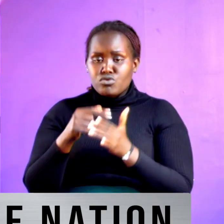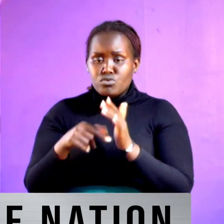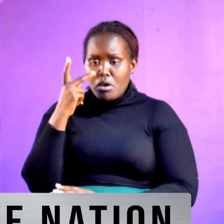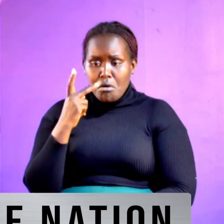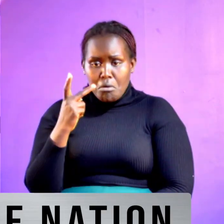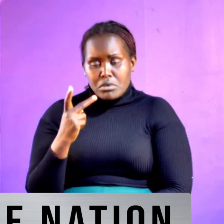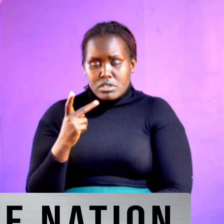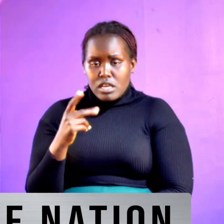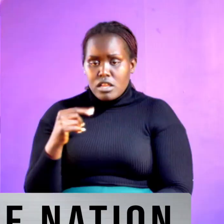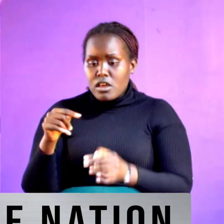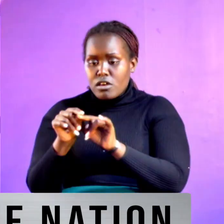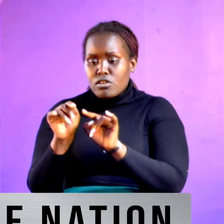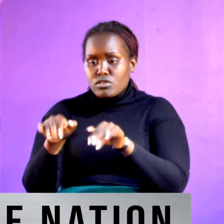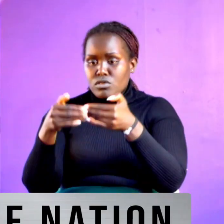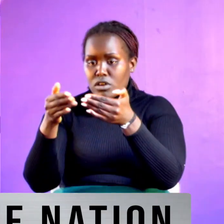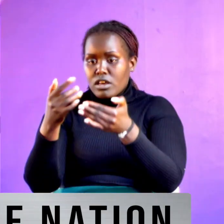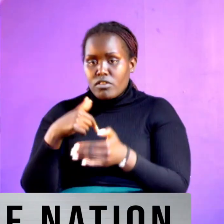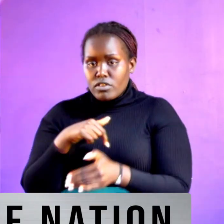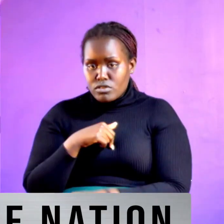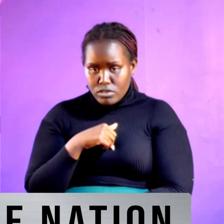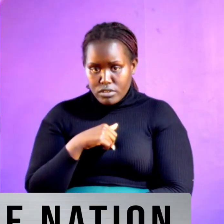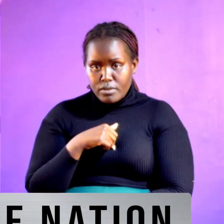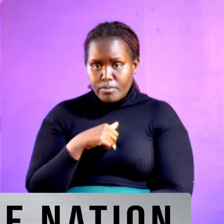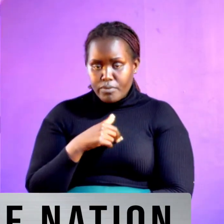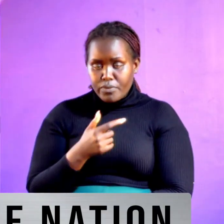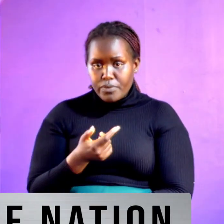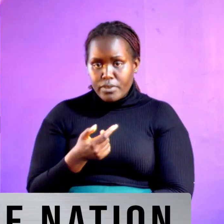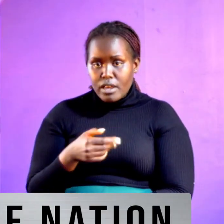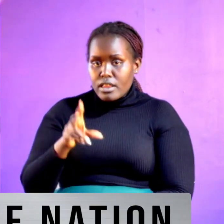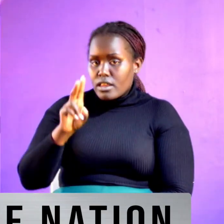they also gave us the NADCO